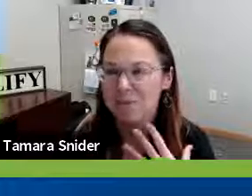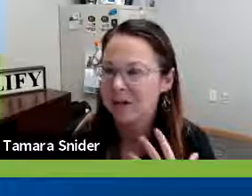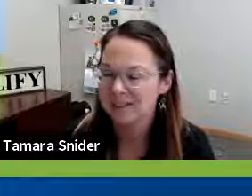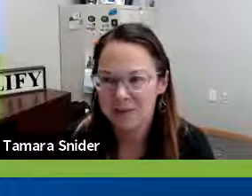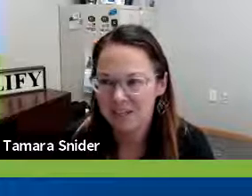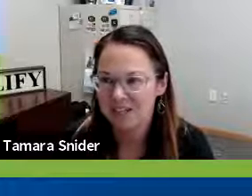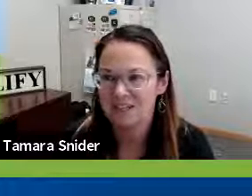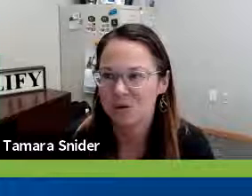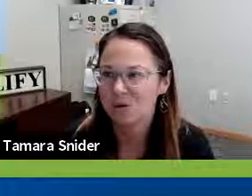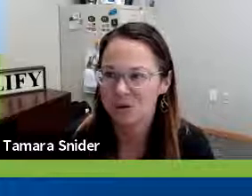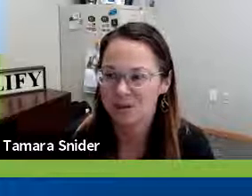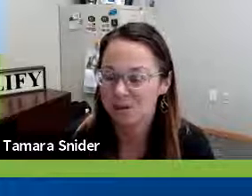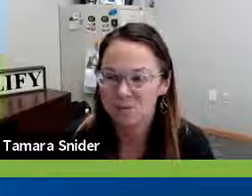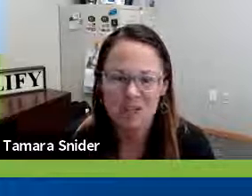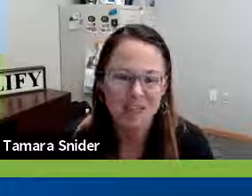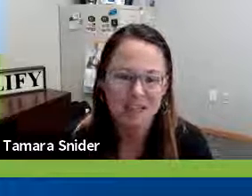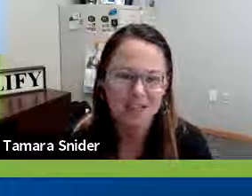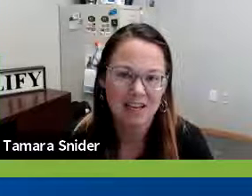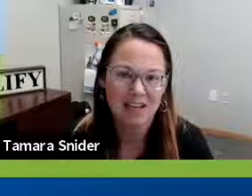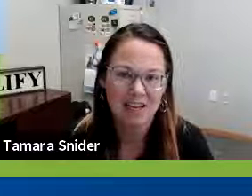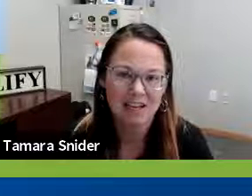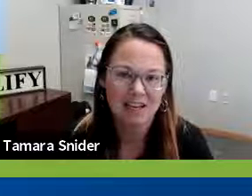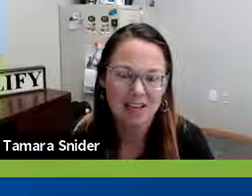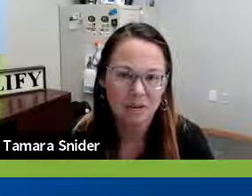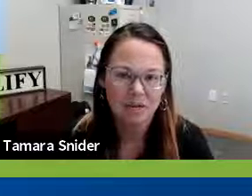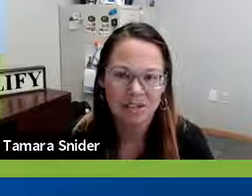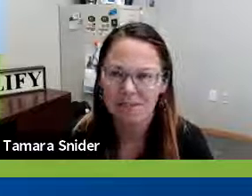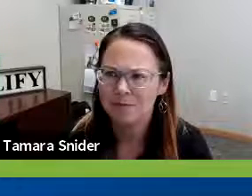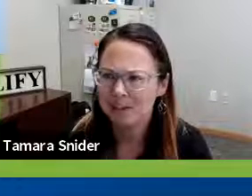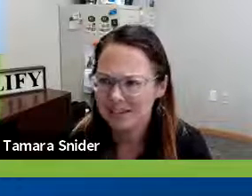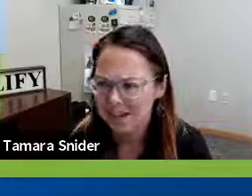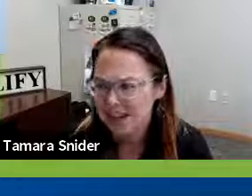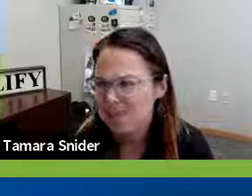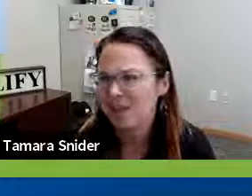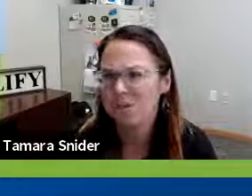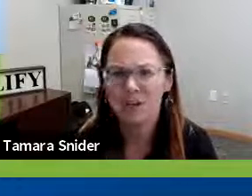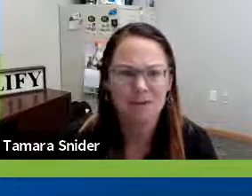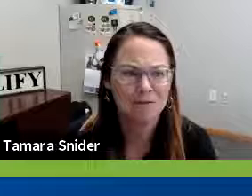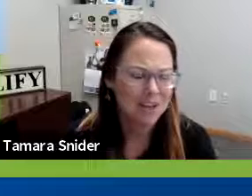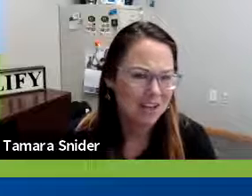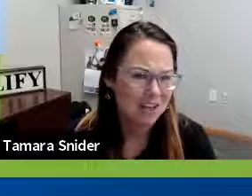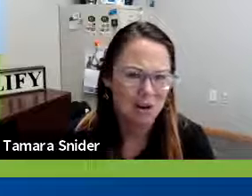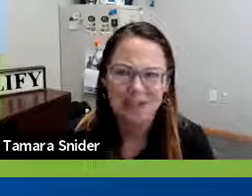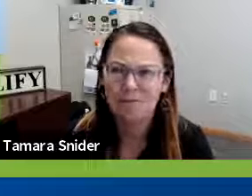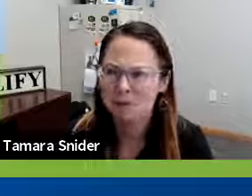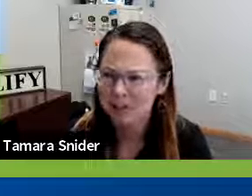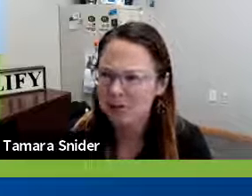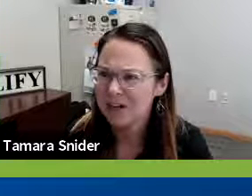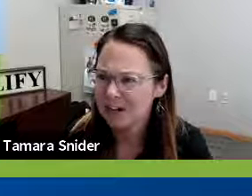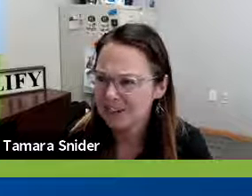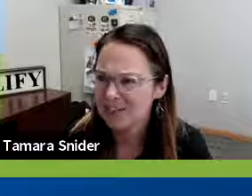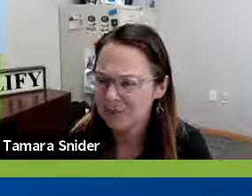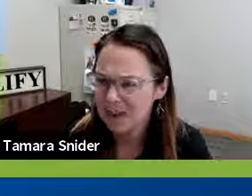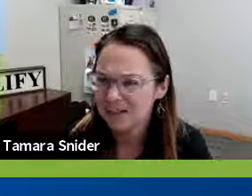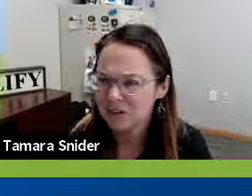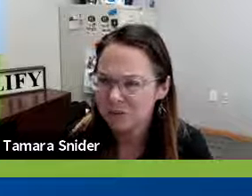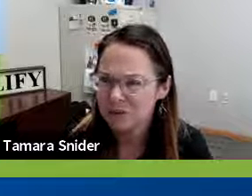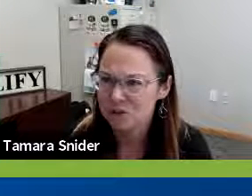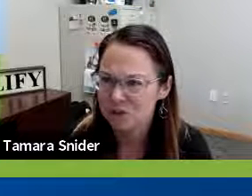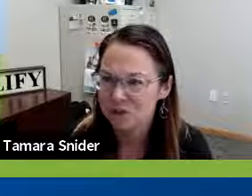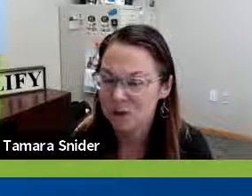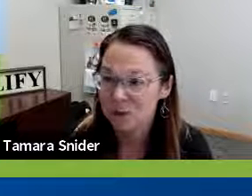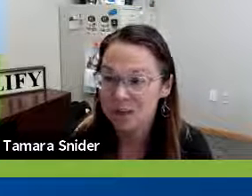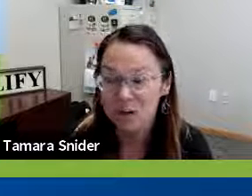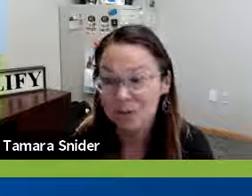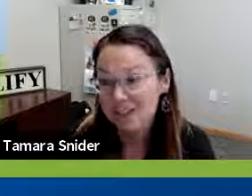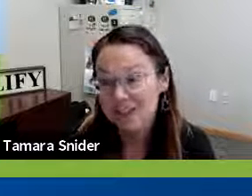online WebEx meetings or Zoom meetings. And we've done some FaceTiming. It's been really creative since we had to go